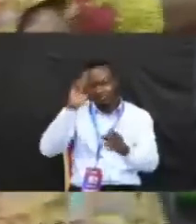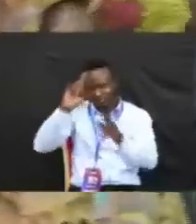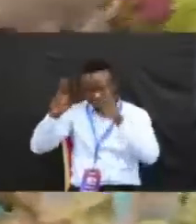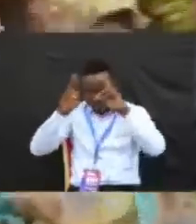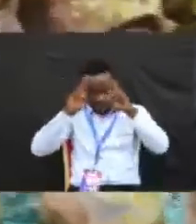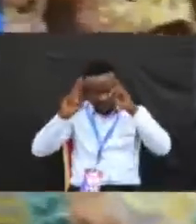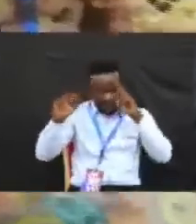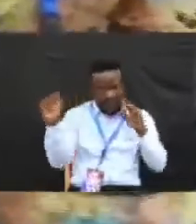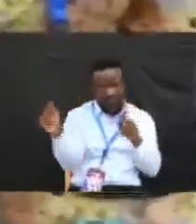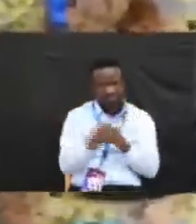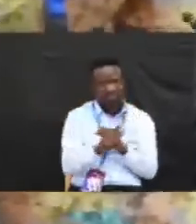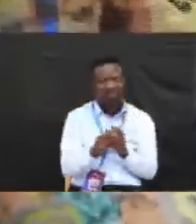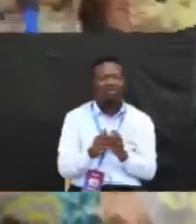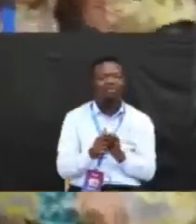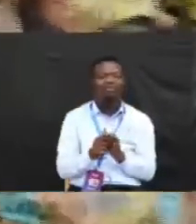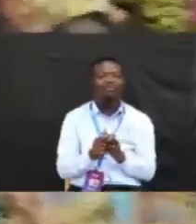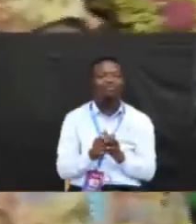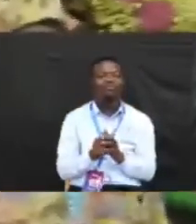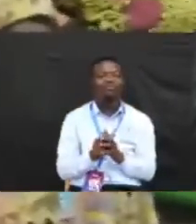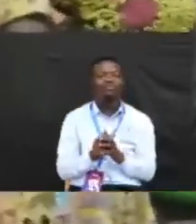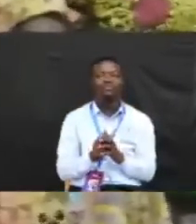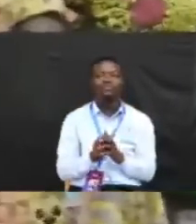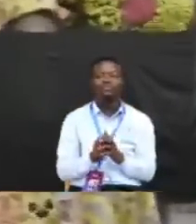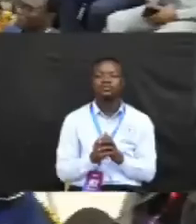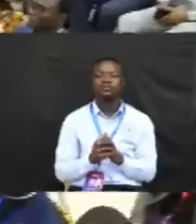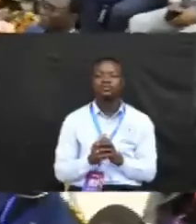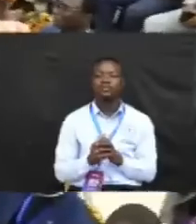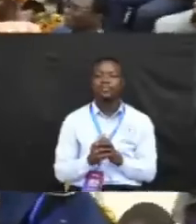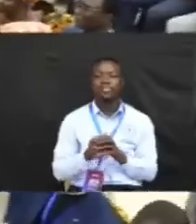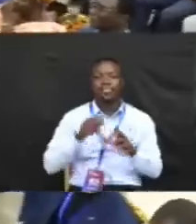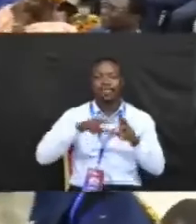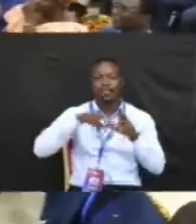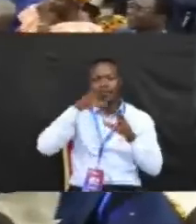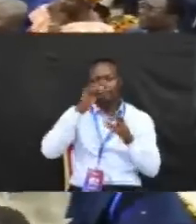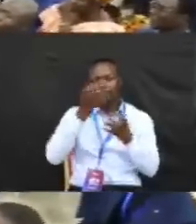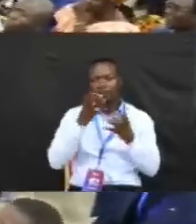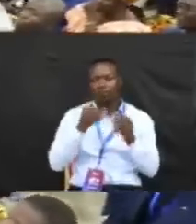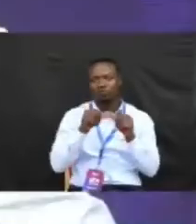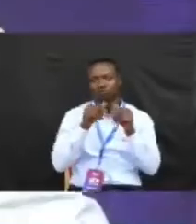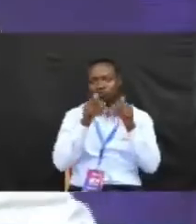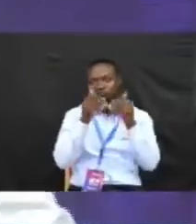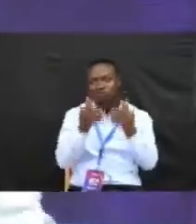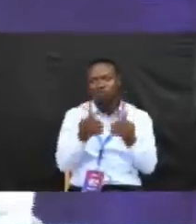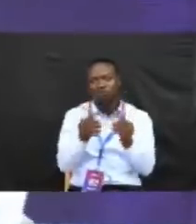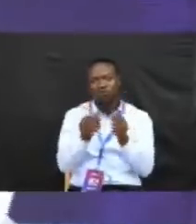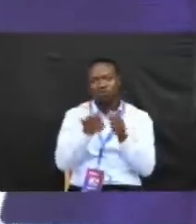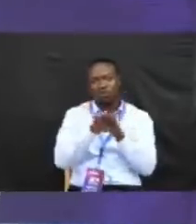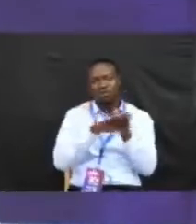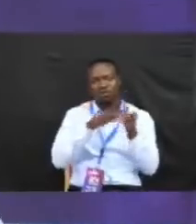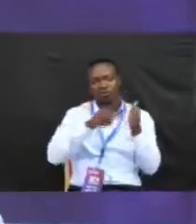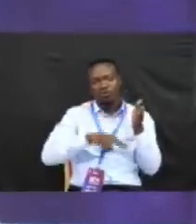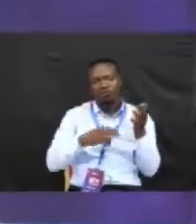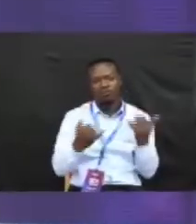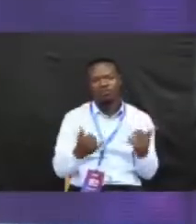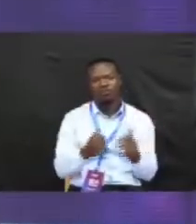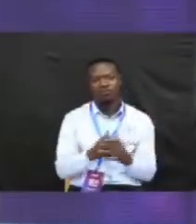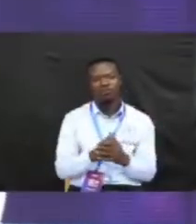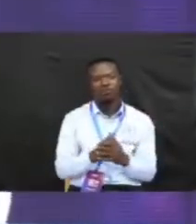acknowledged and uh welcome chairman want to proceed by taking scripture reading